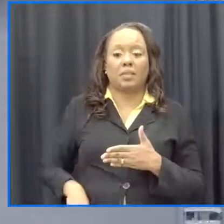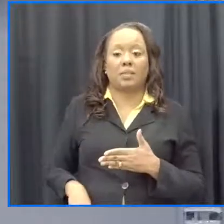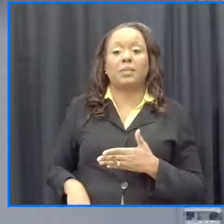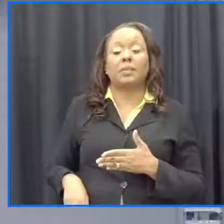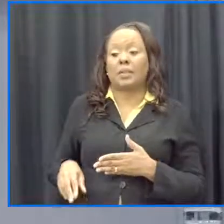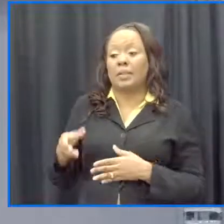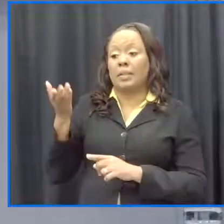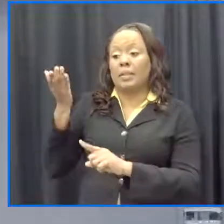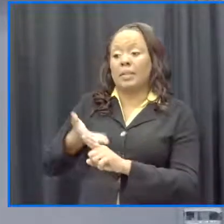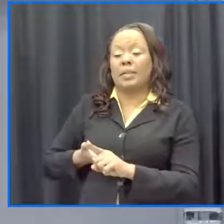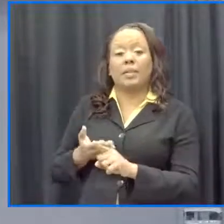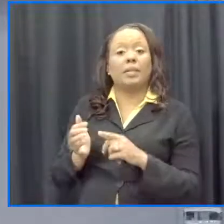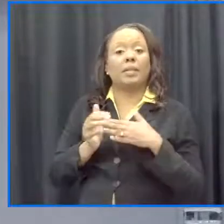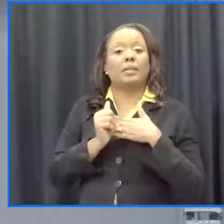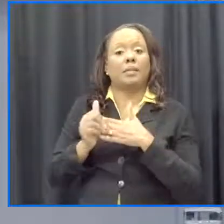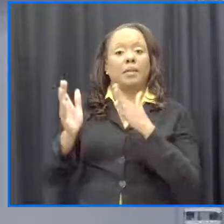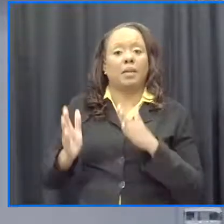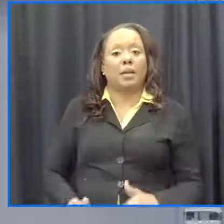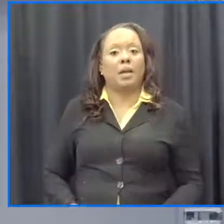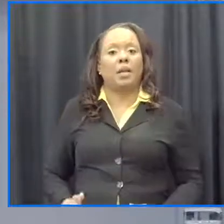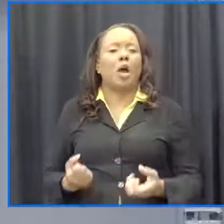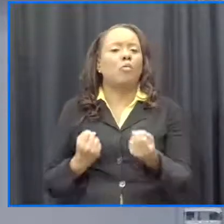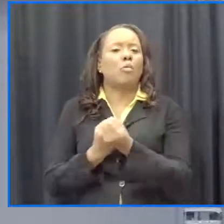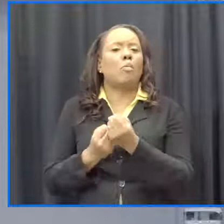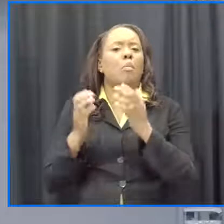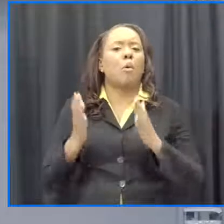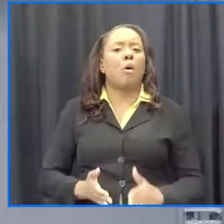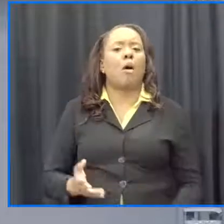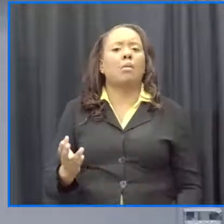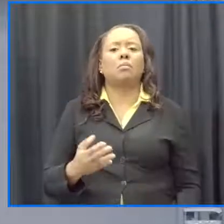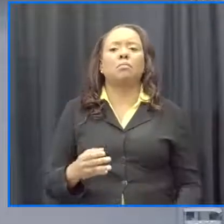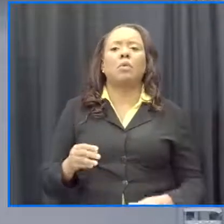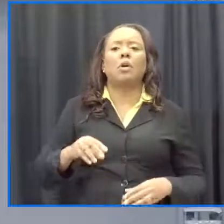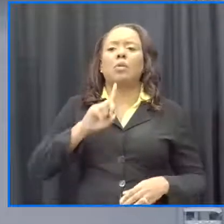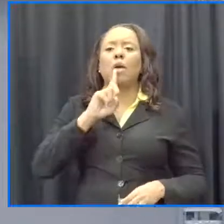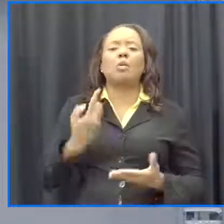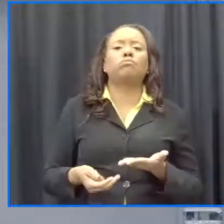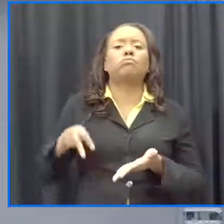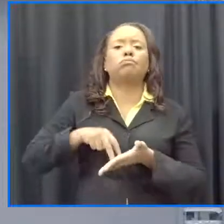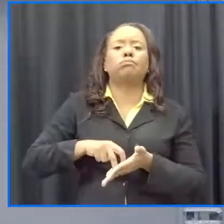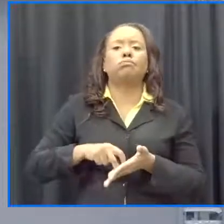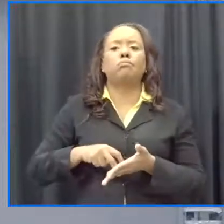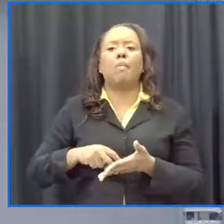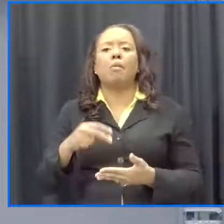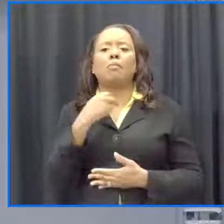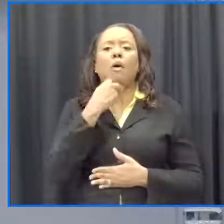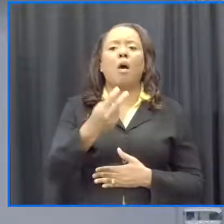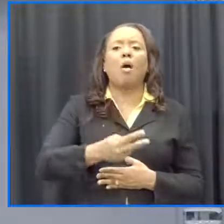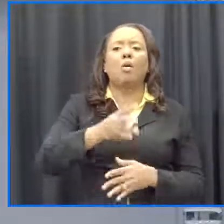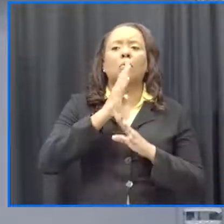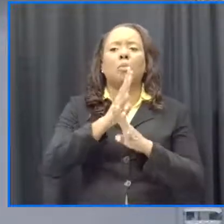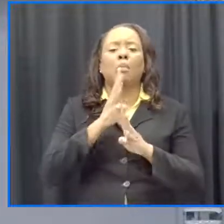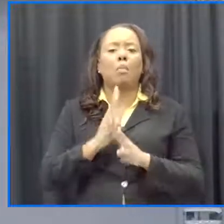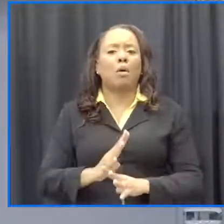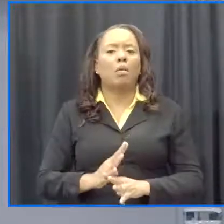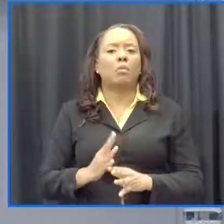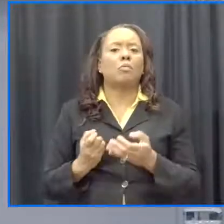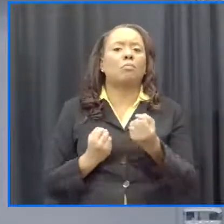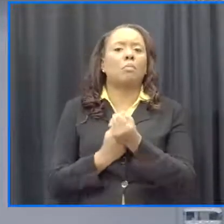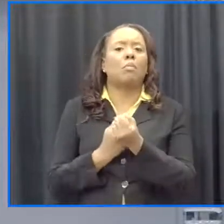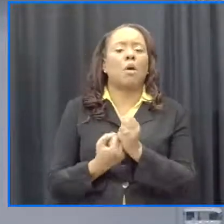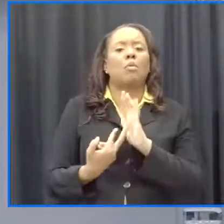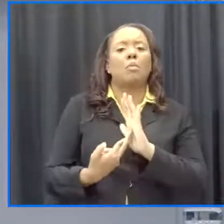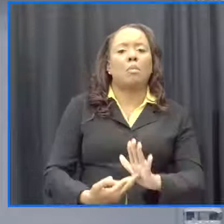he emerged as a leading student advocate, giving voice to the multitudes of disadvantaged students through